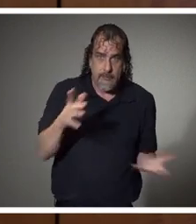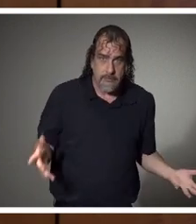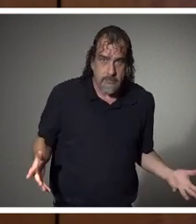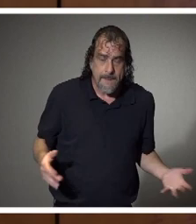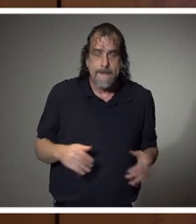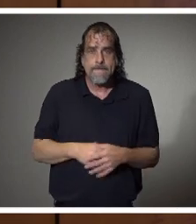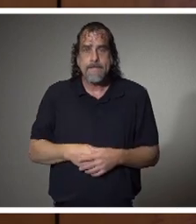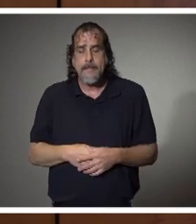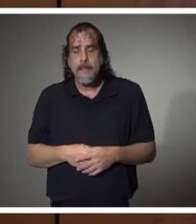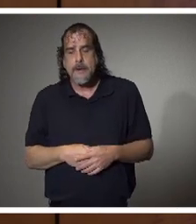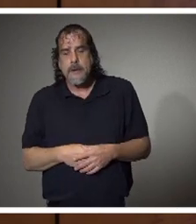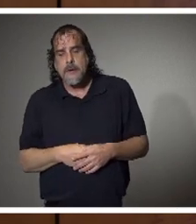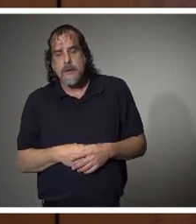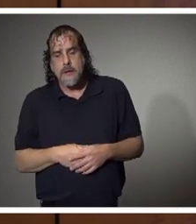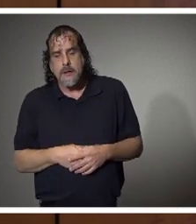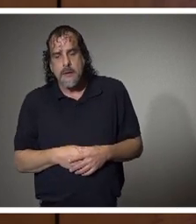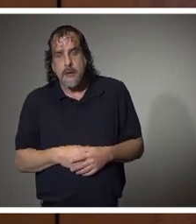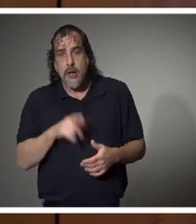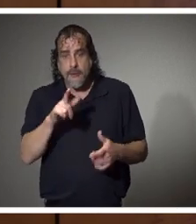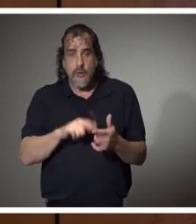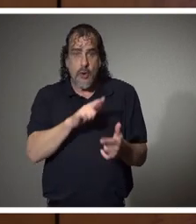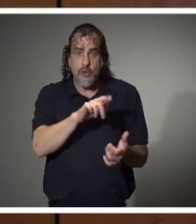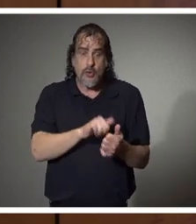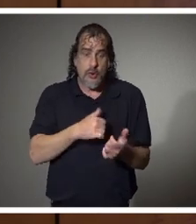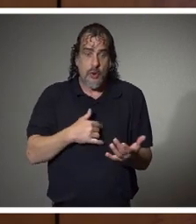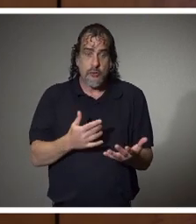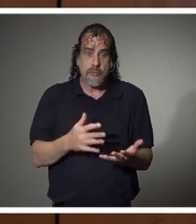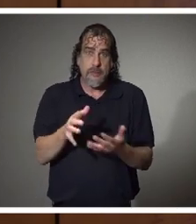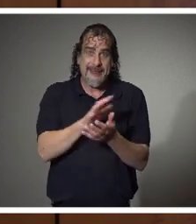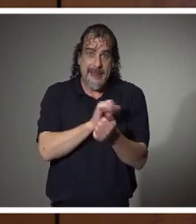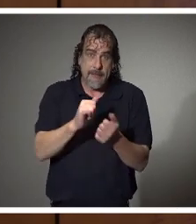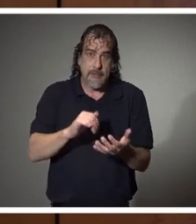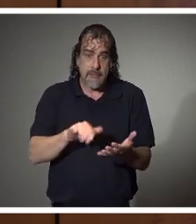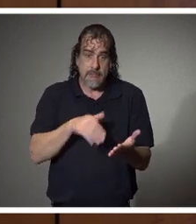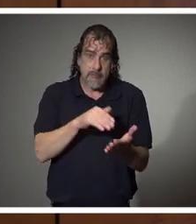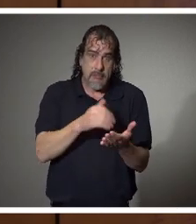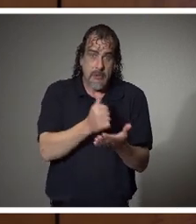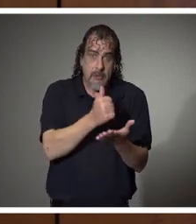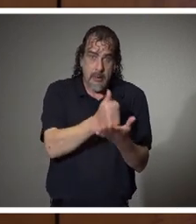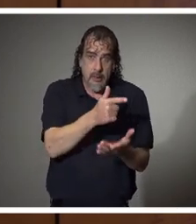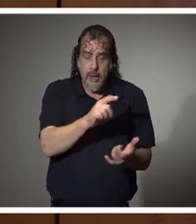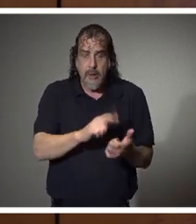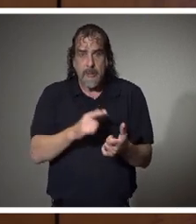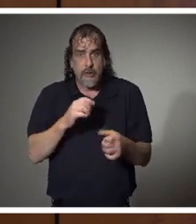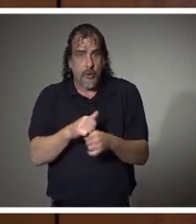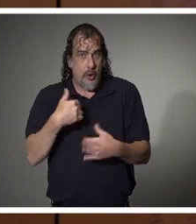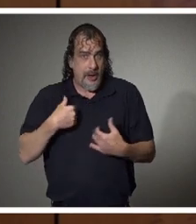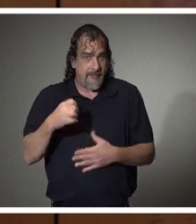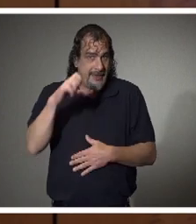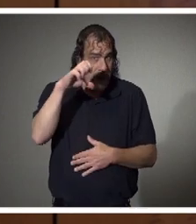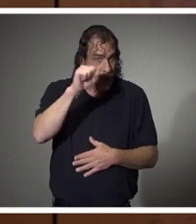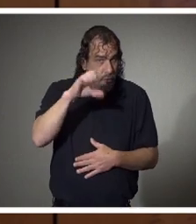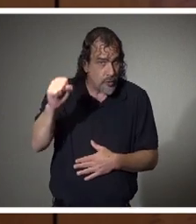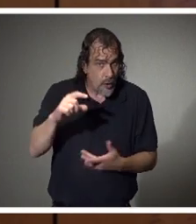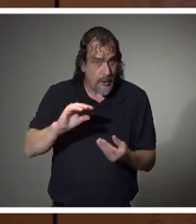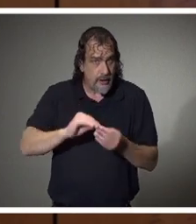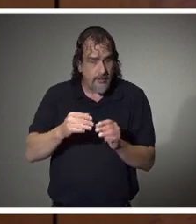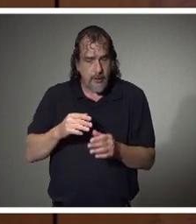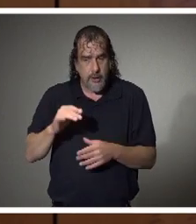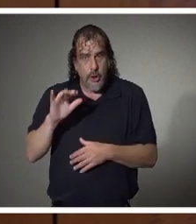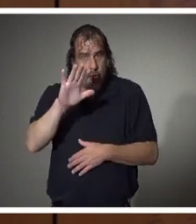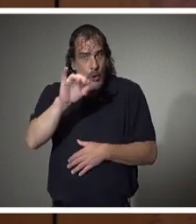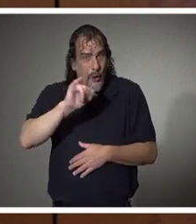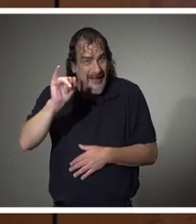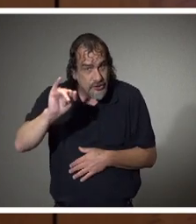in-person survivor assistance centers, make sure you bring your Social Security number. Make sure you bring any type of insurance information that